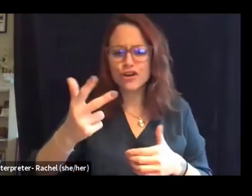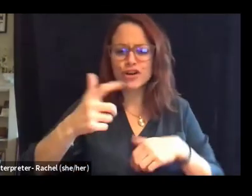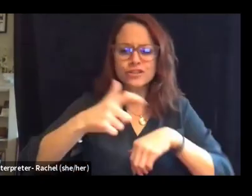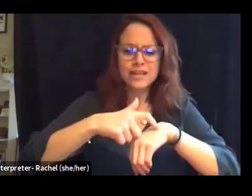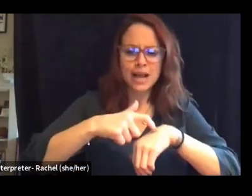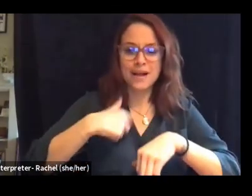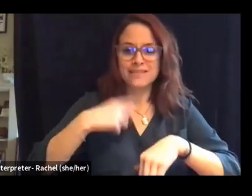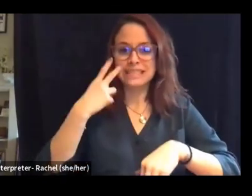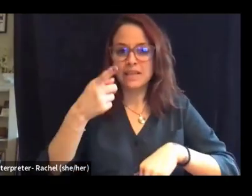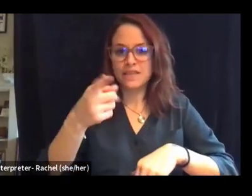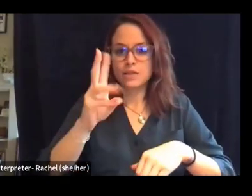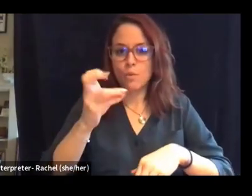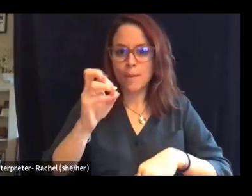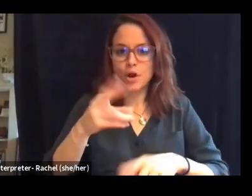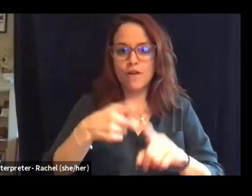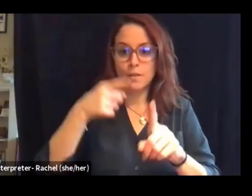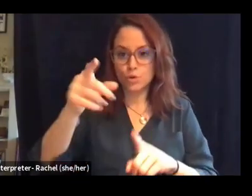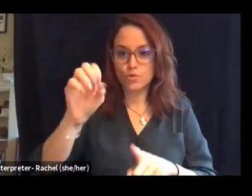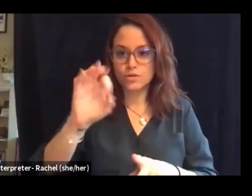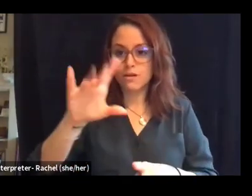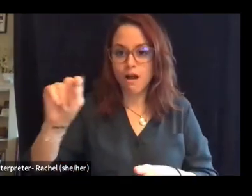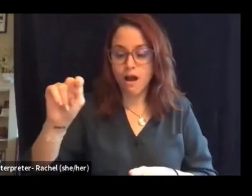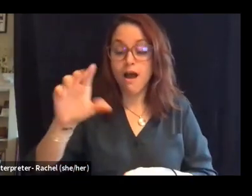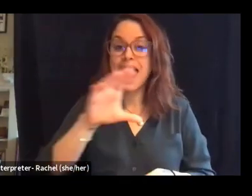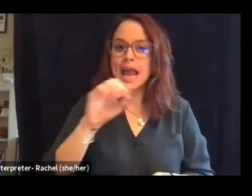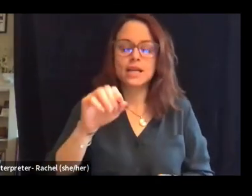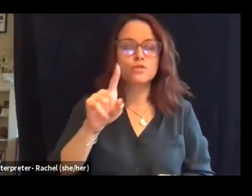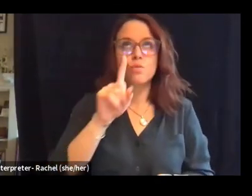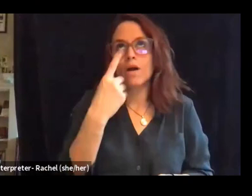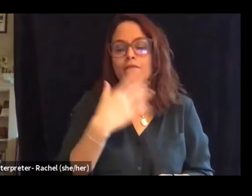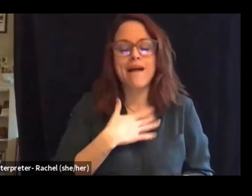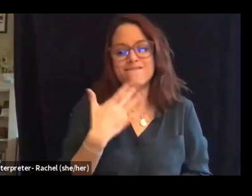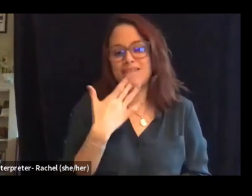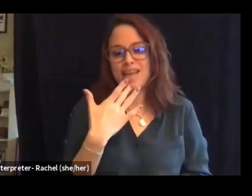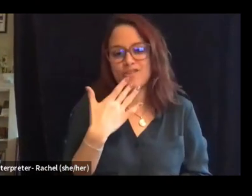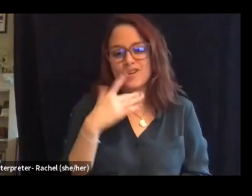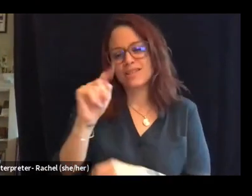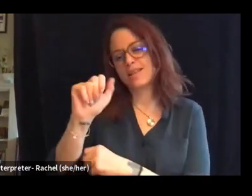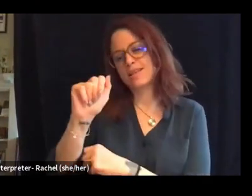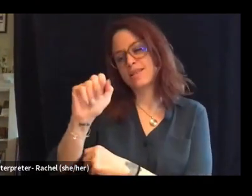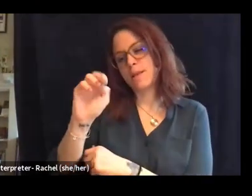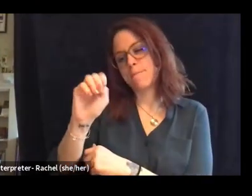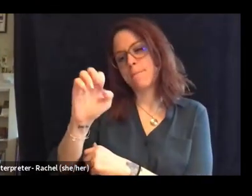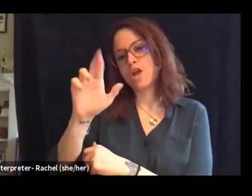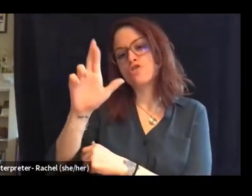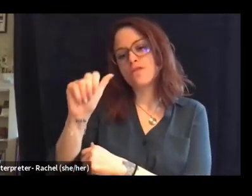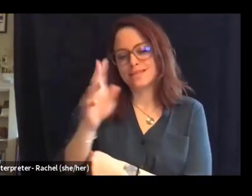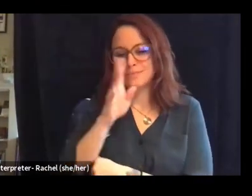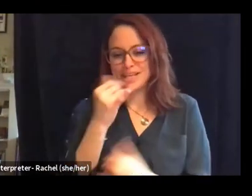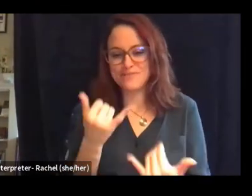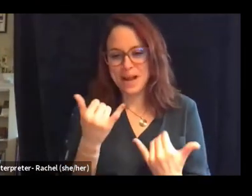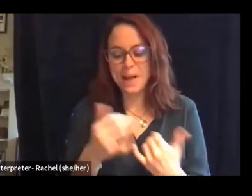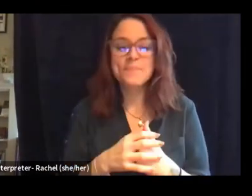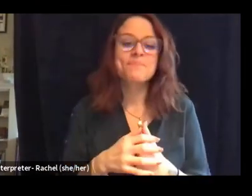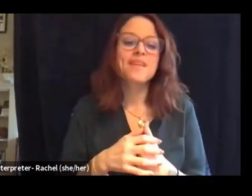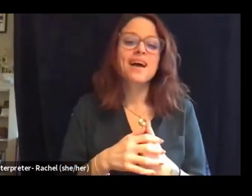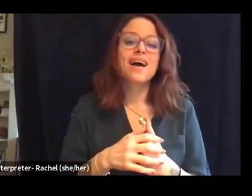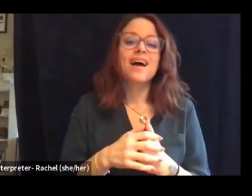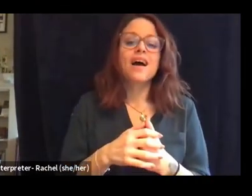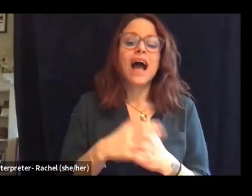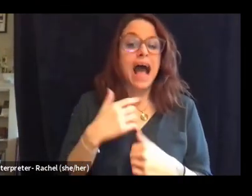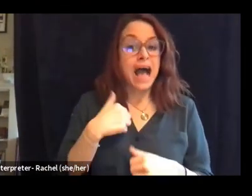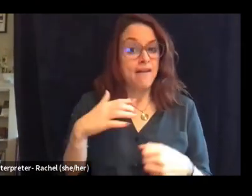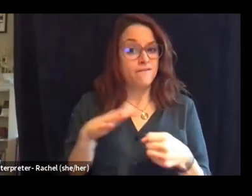this webinar, and I have to say it's one of my favorites. Thank you. That you do, because I don't